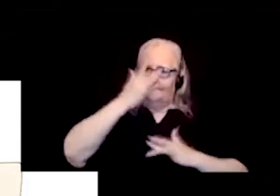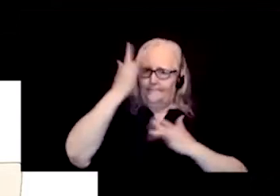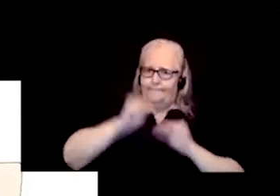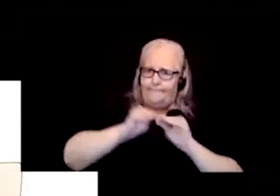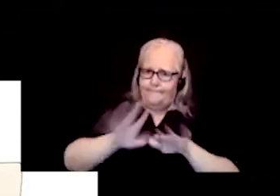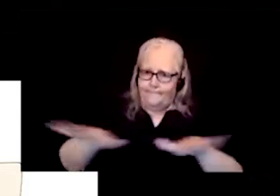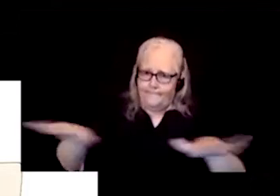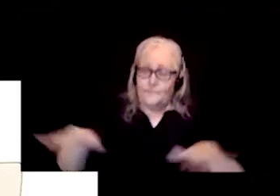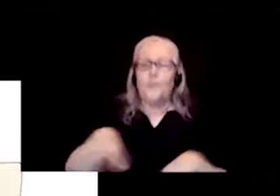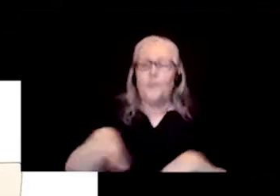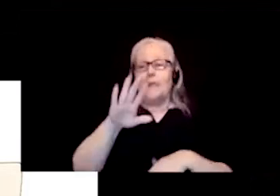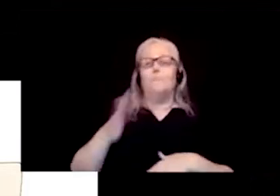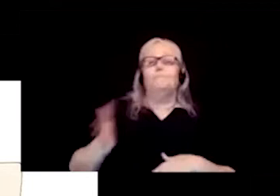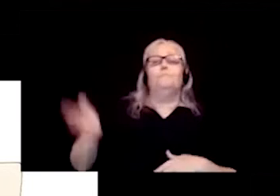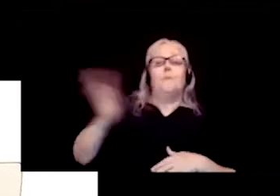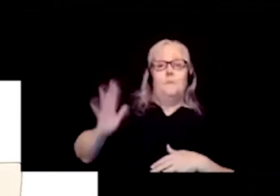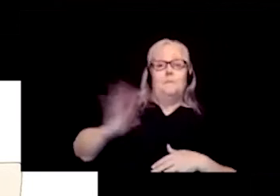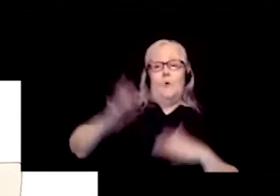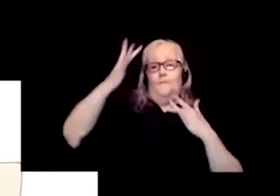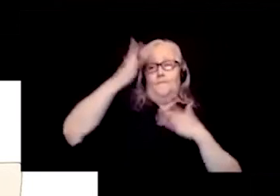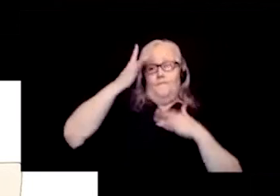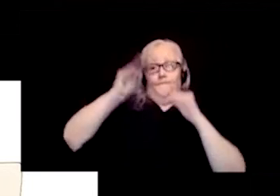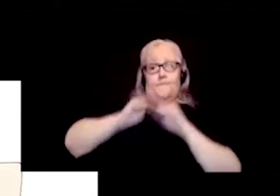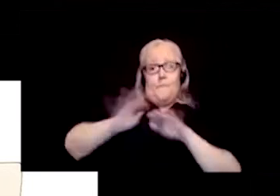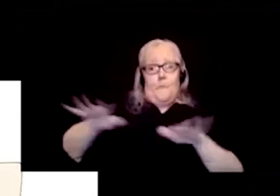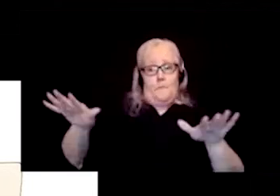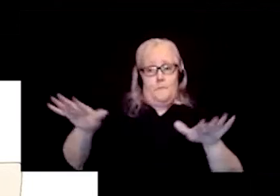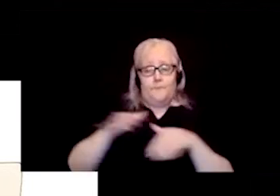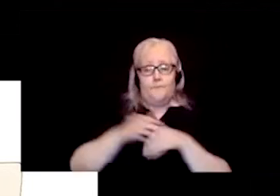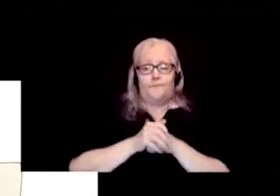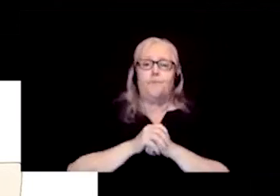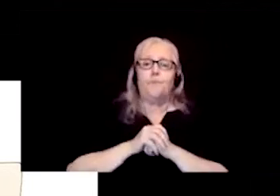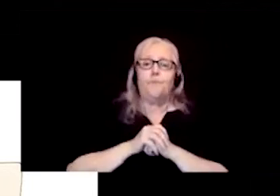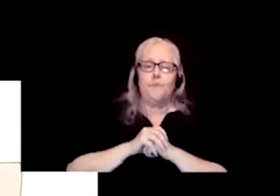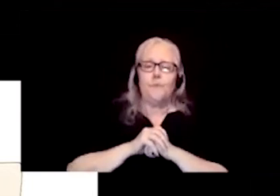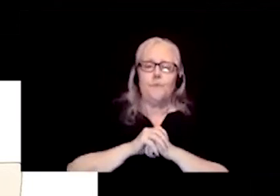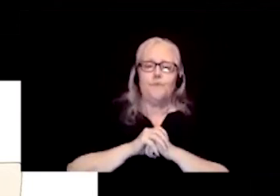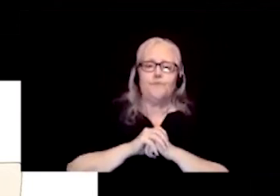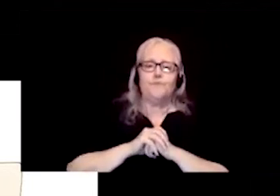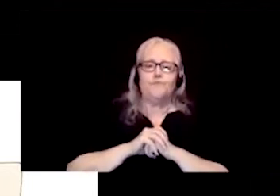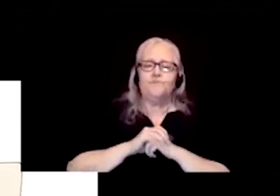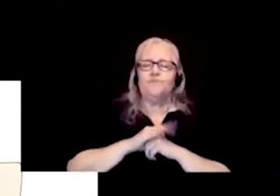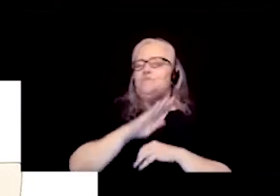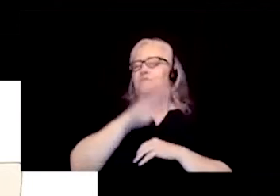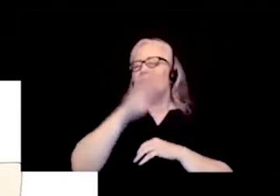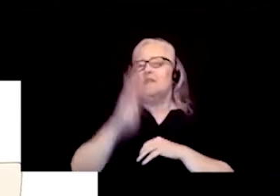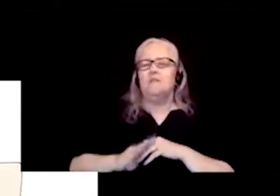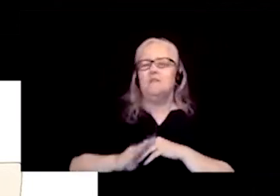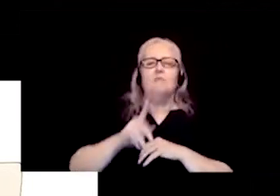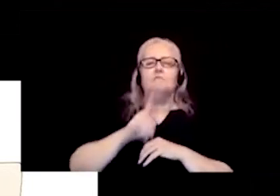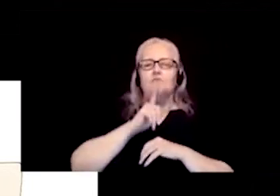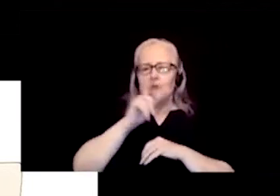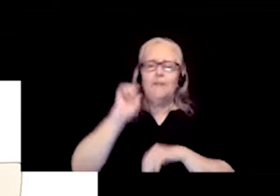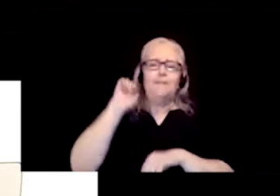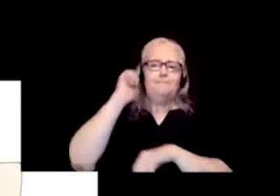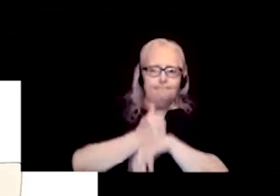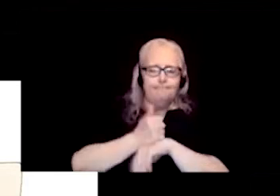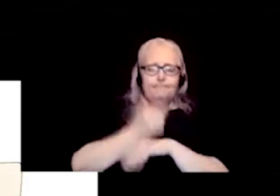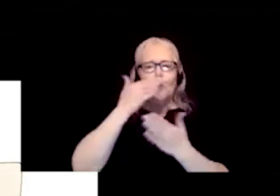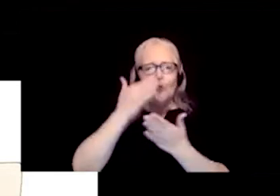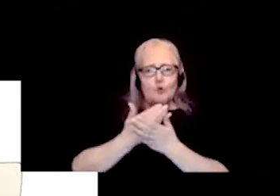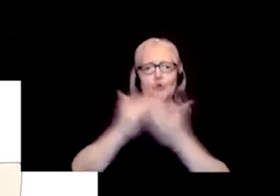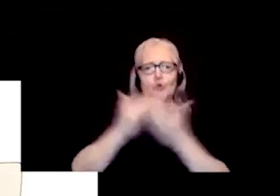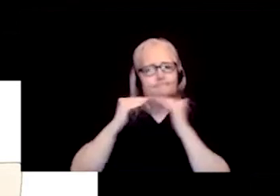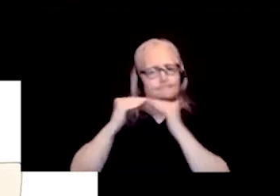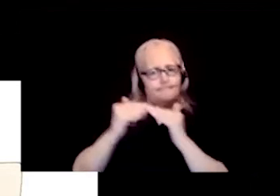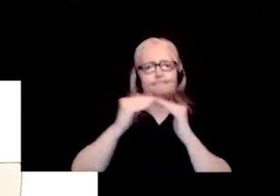the past, we have never been able to realize an equitable policy response. We have been able to